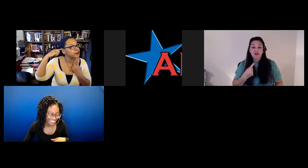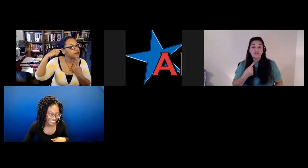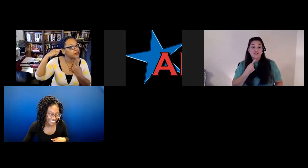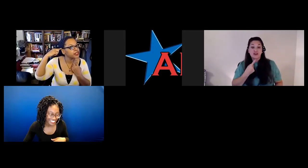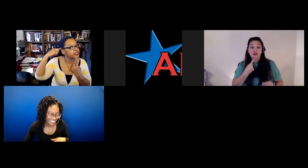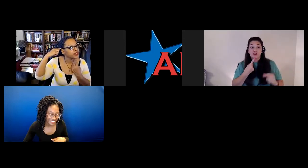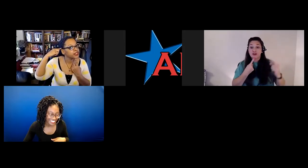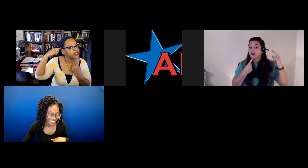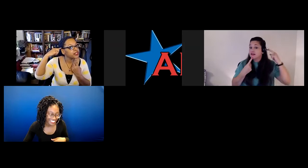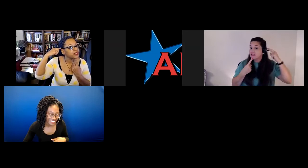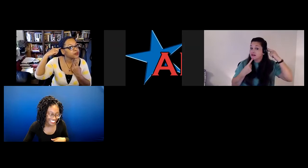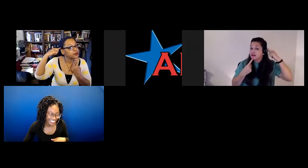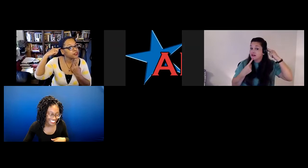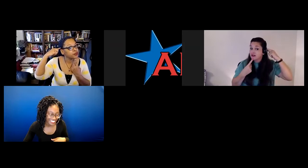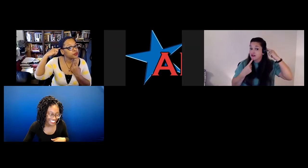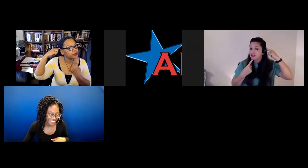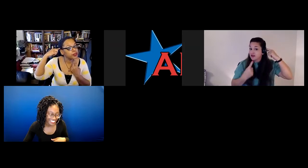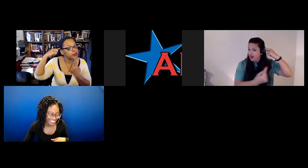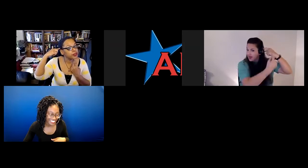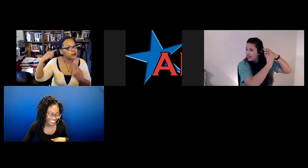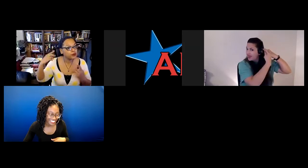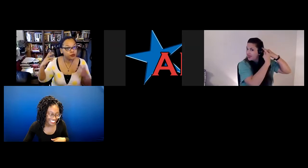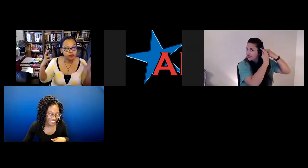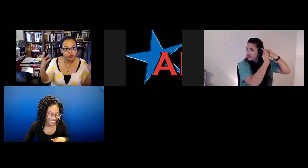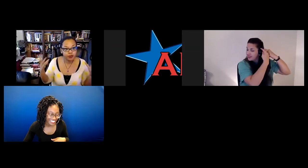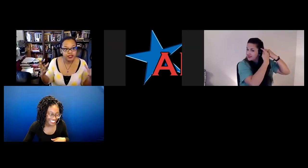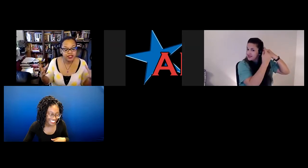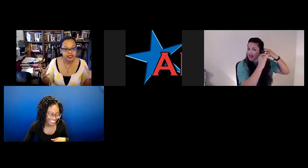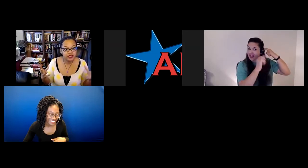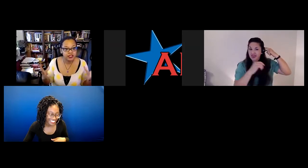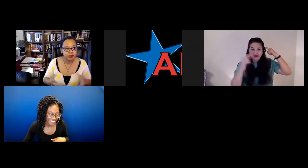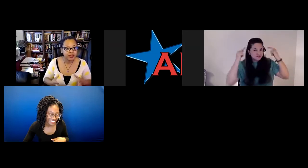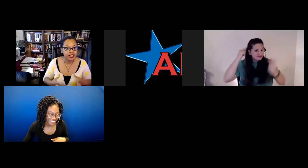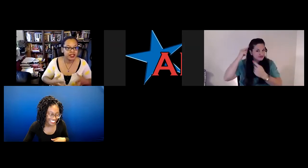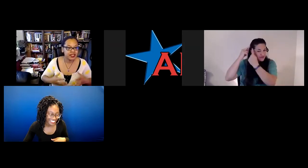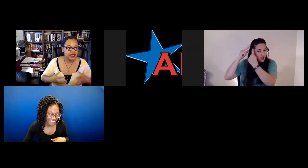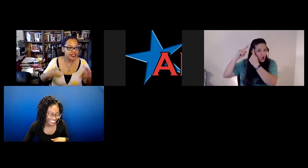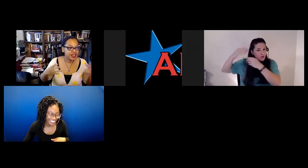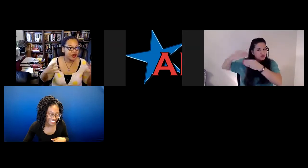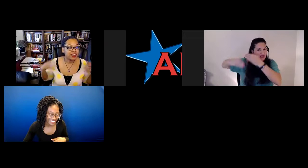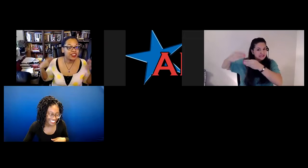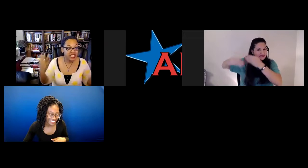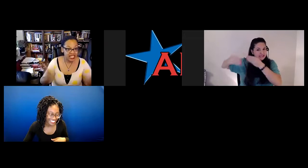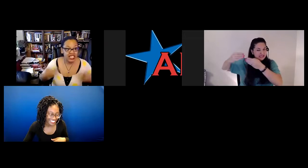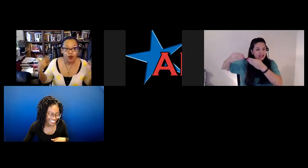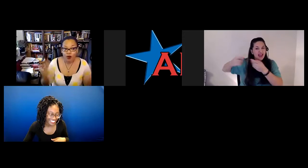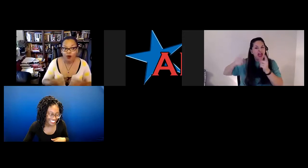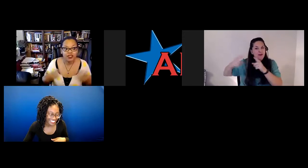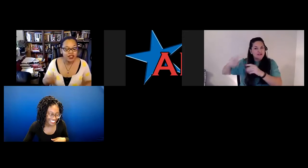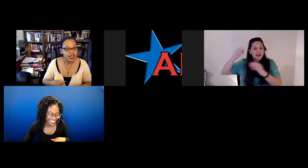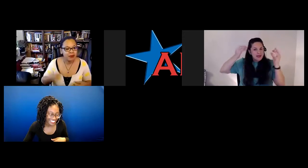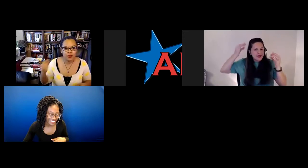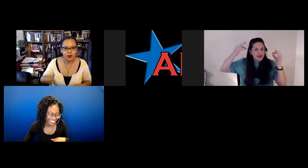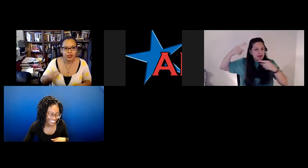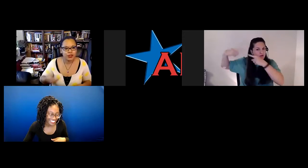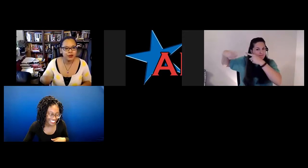right above your ear. This would be sort of where those processes in your brain that are thinking all the